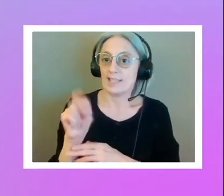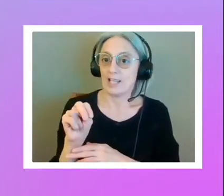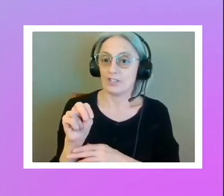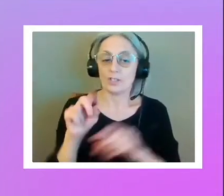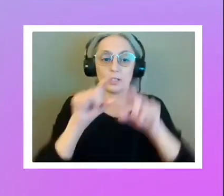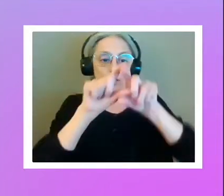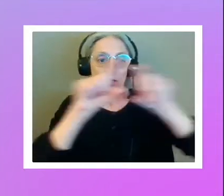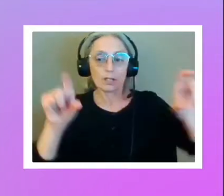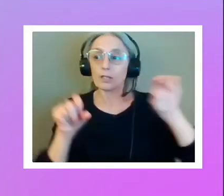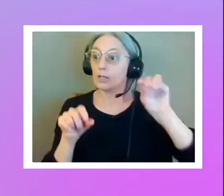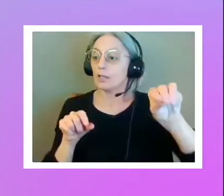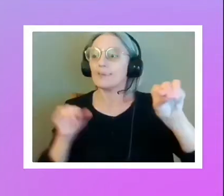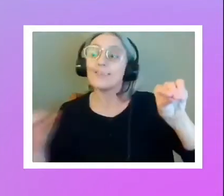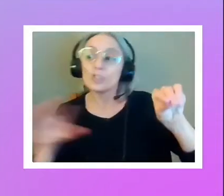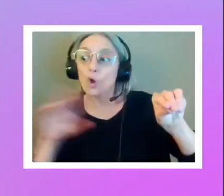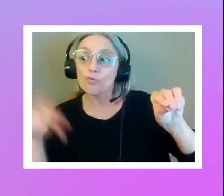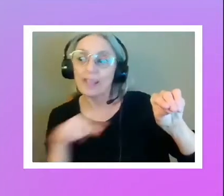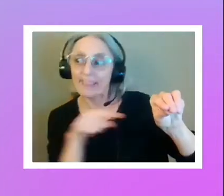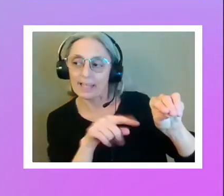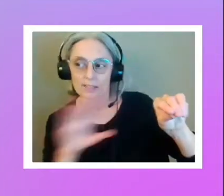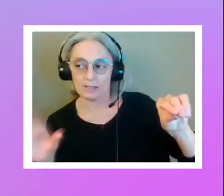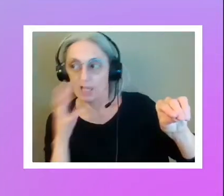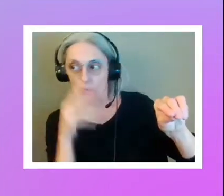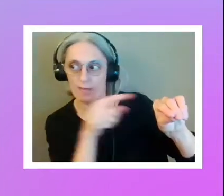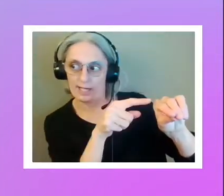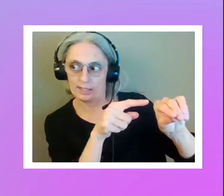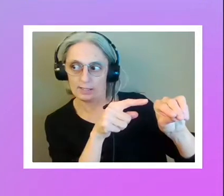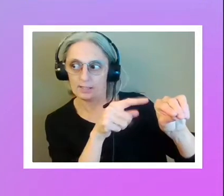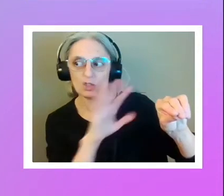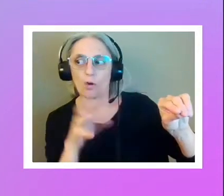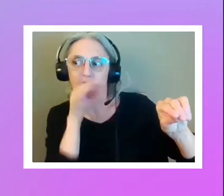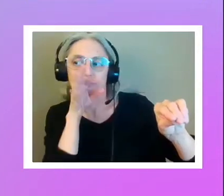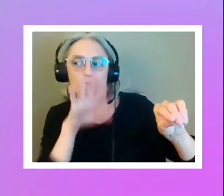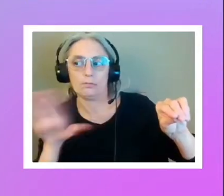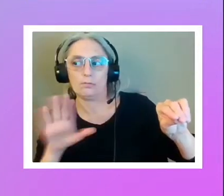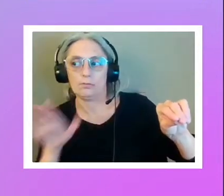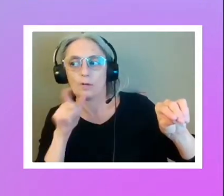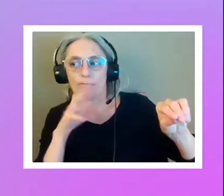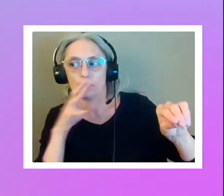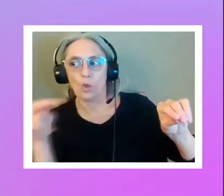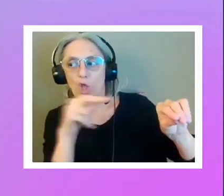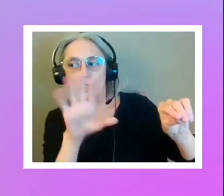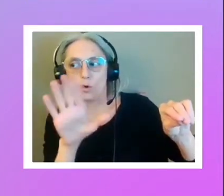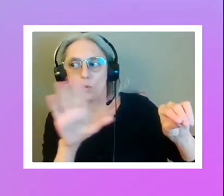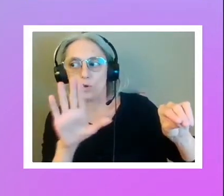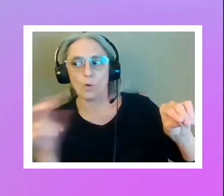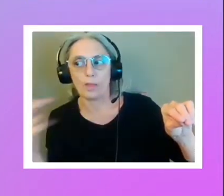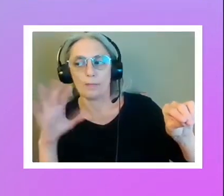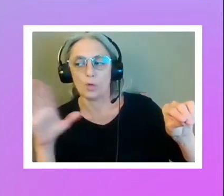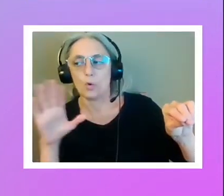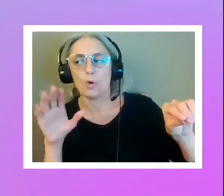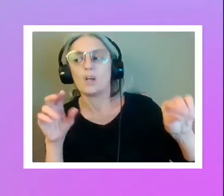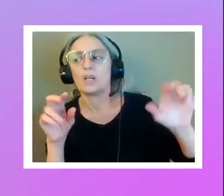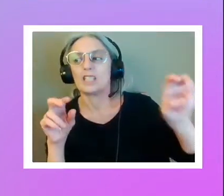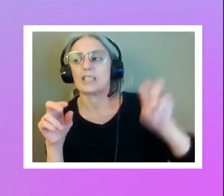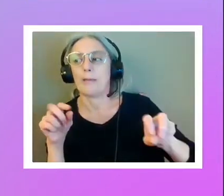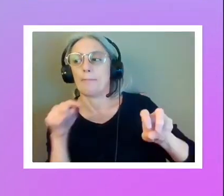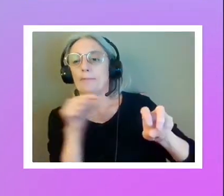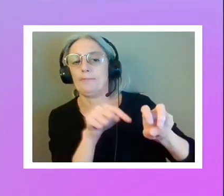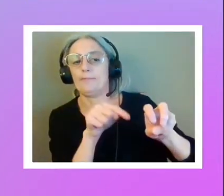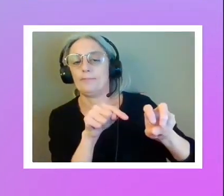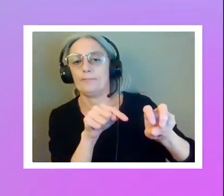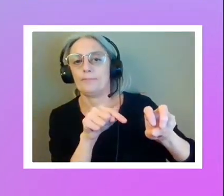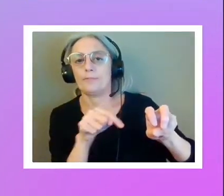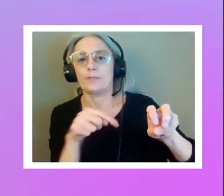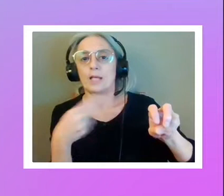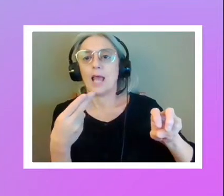don't want you to read me. Ignore me. You don't need to look at me. Go ahead and go down to where the next